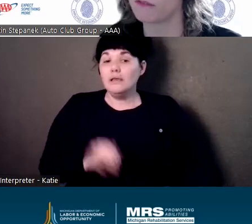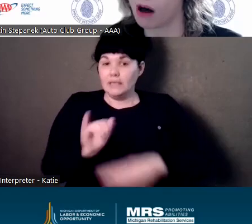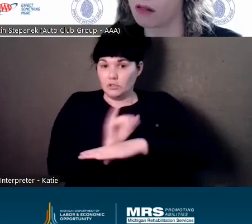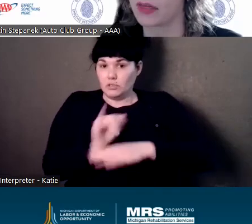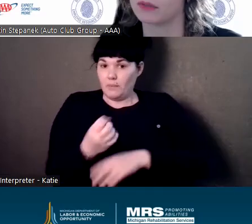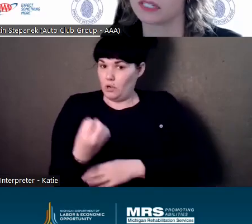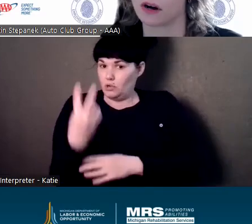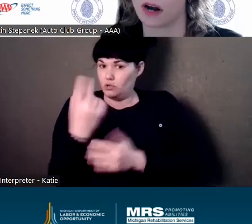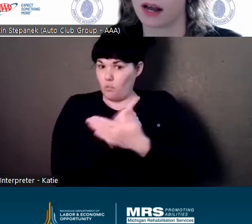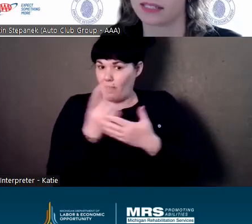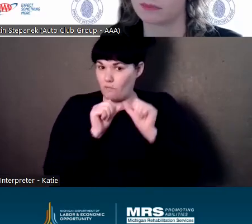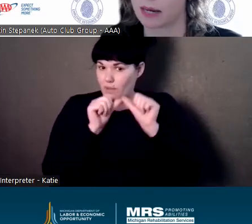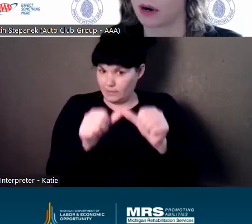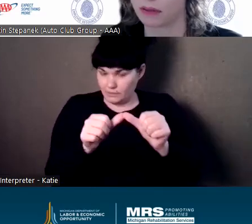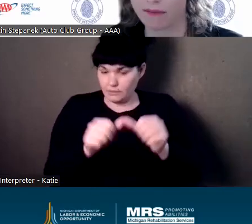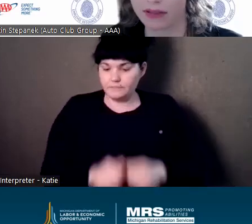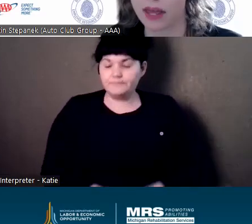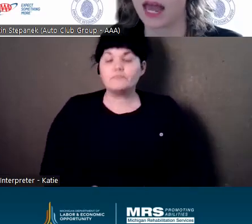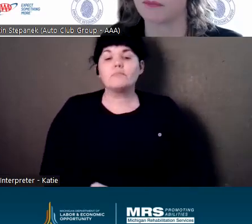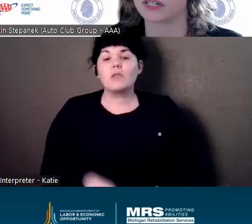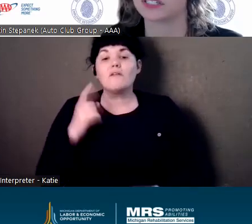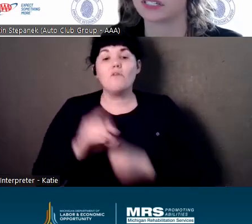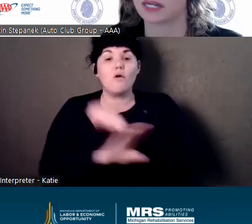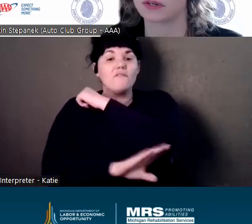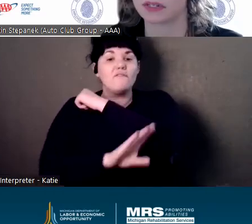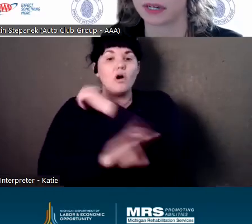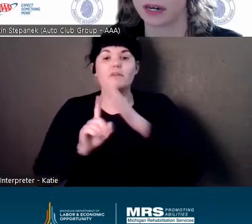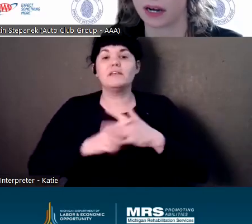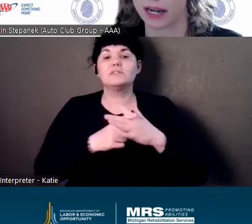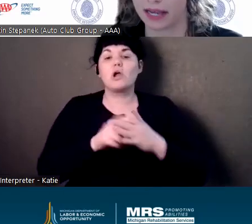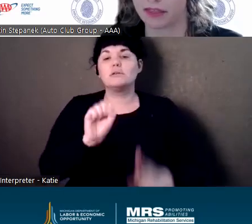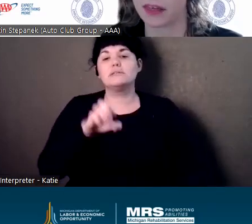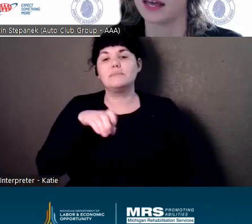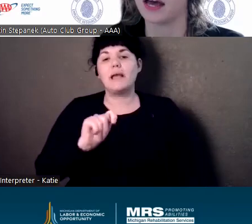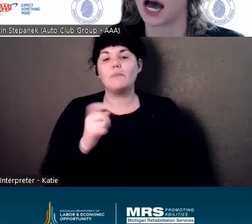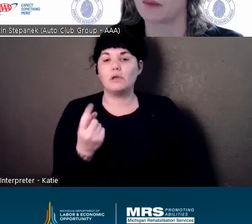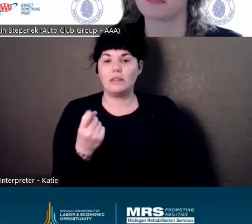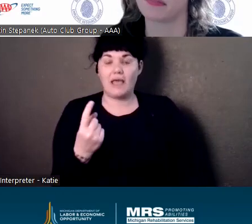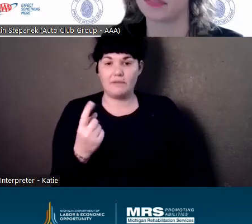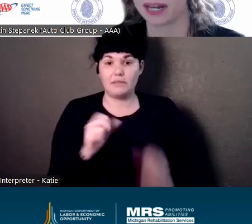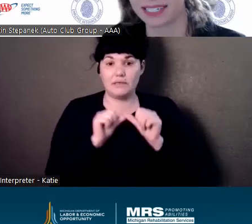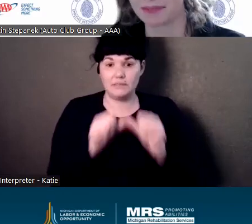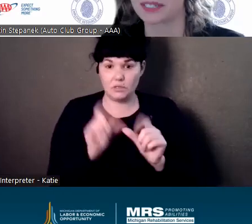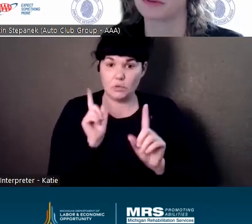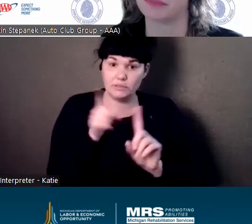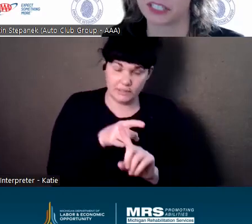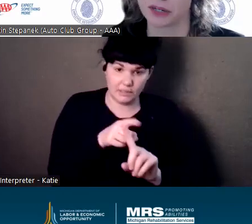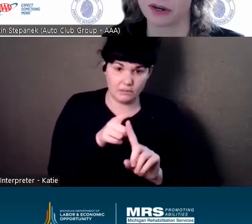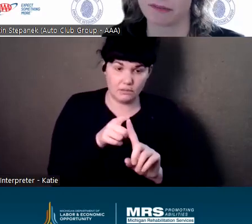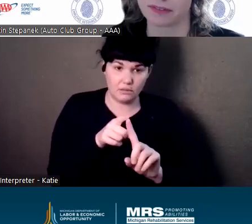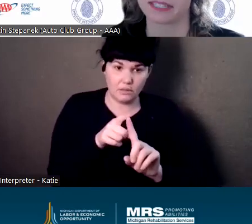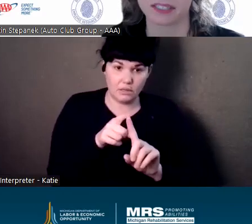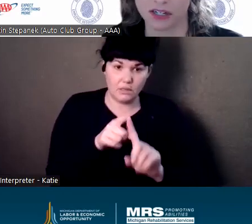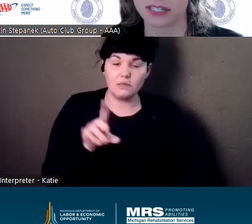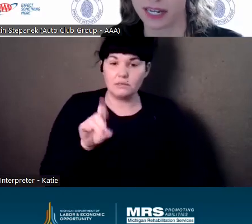for the fall, they would start on September 11th and run to December 8th. And then the next semester would be